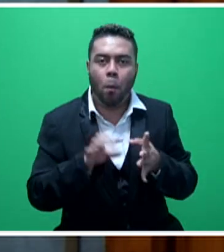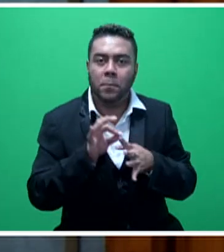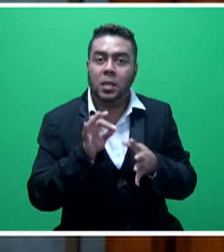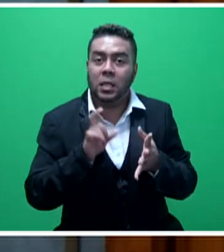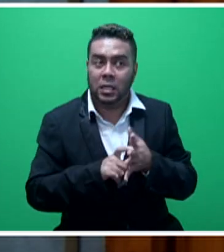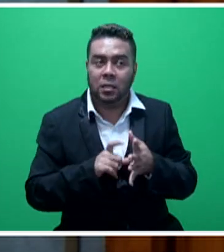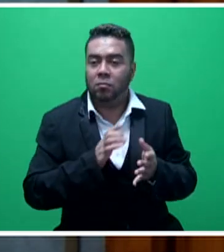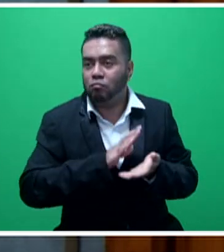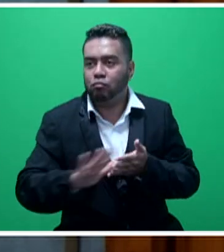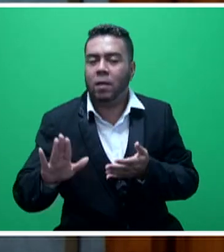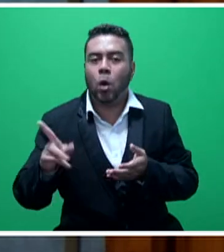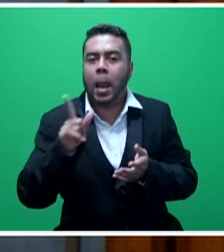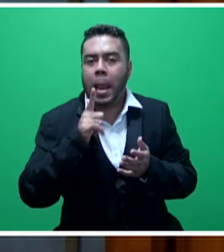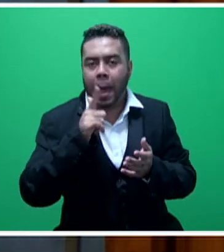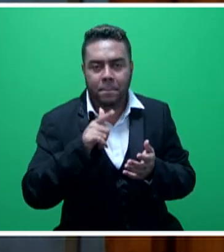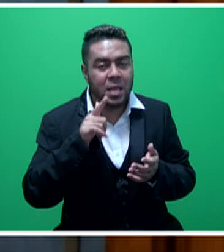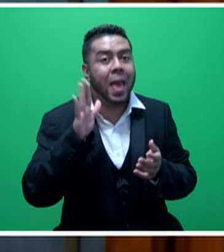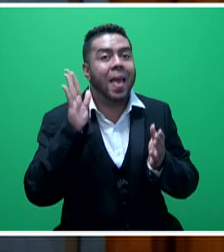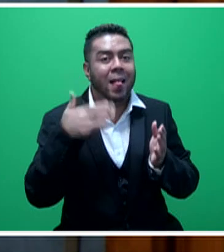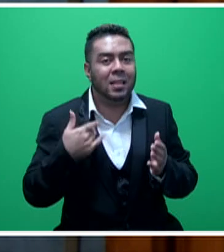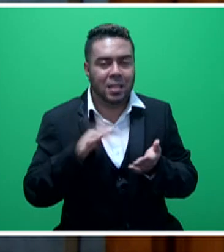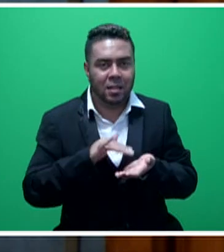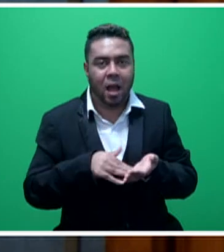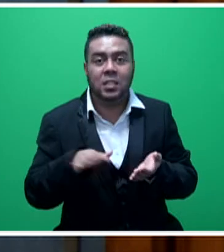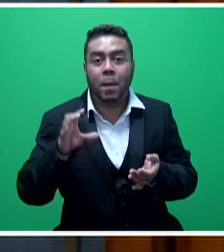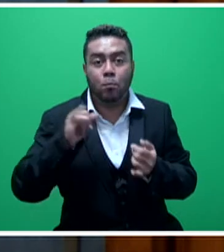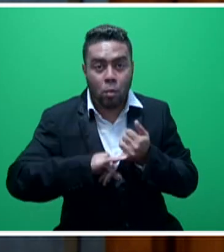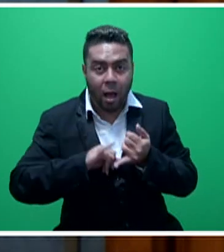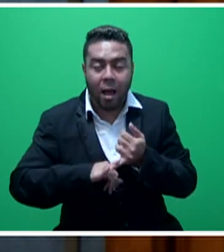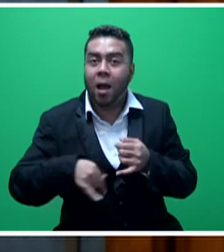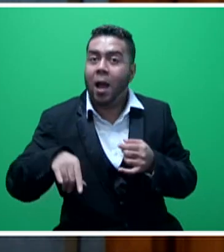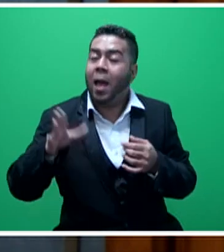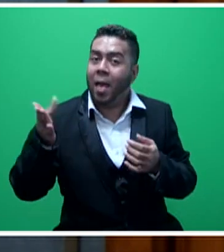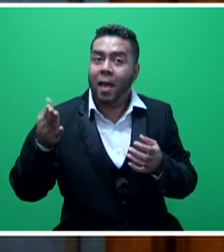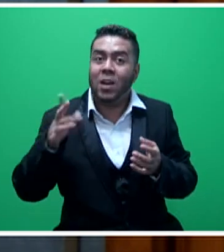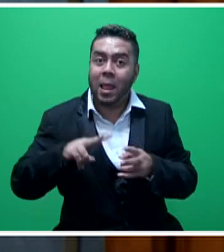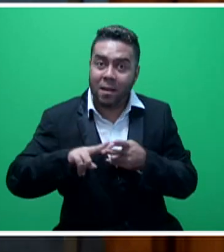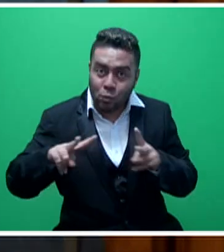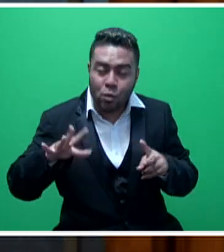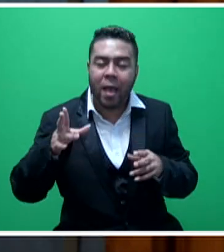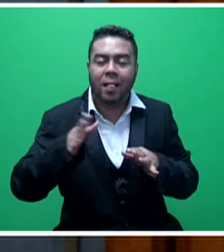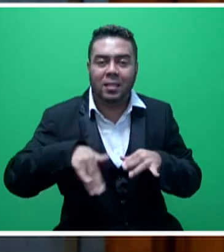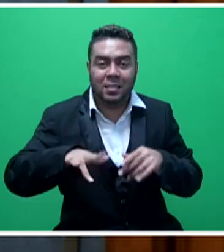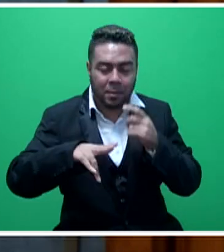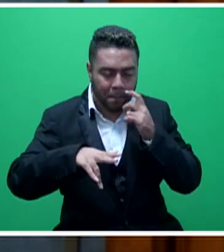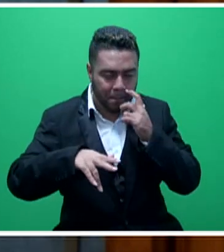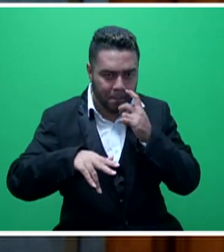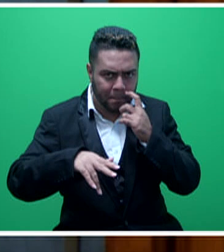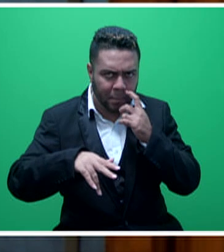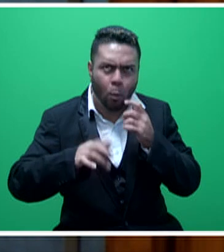Center, Samambula Health Center, Valelevu Health Center, as well as the Rawanga Health Center, while